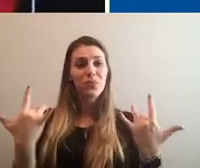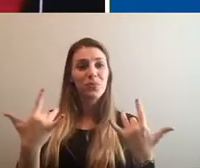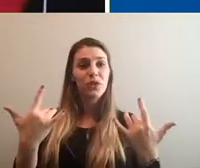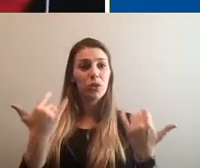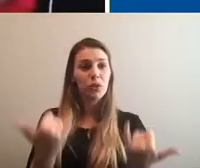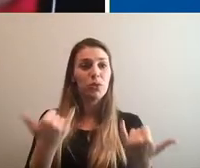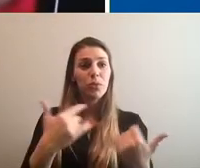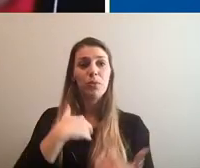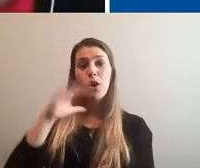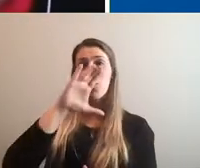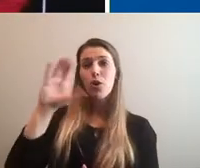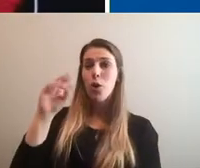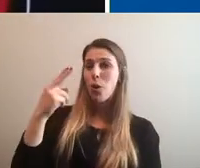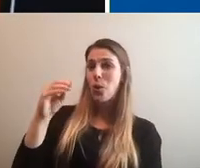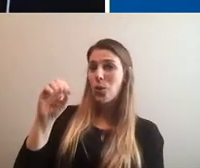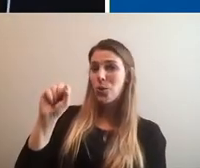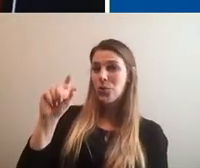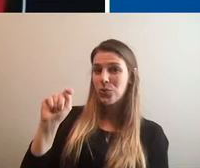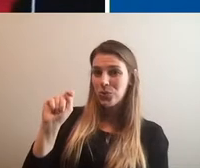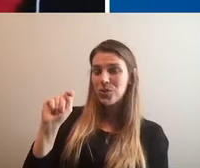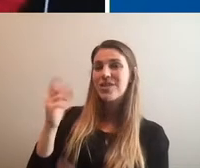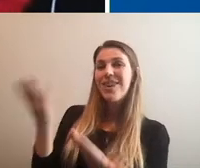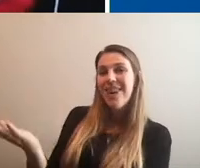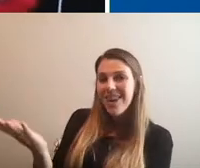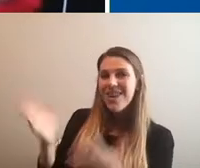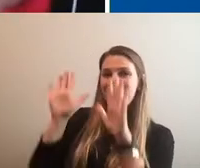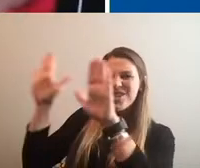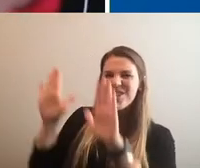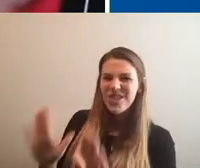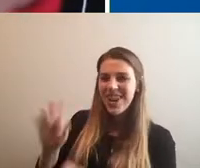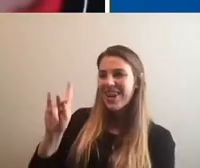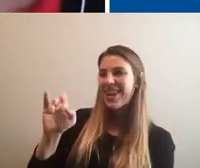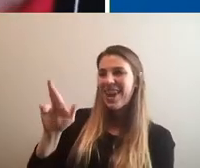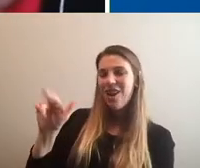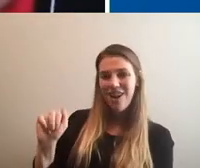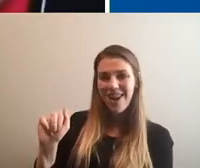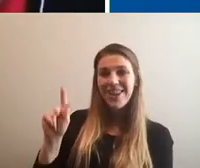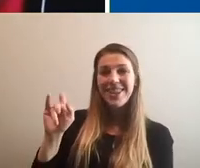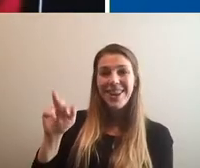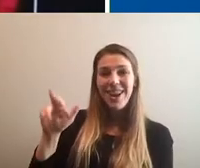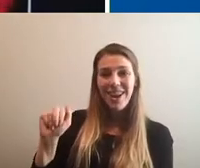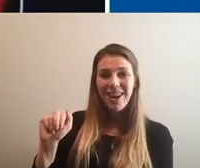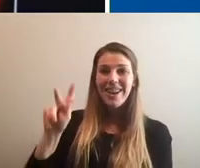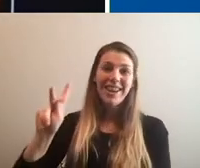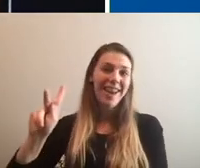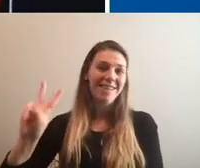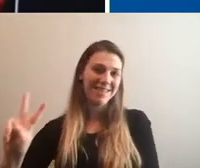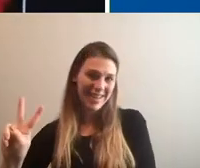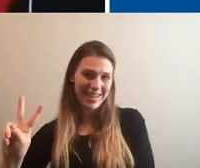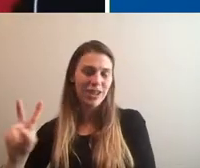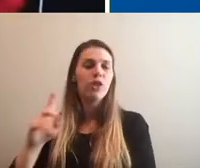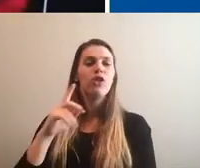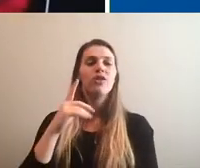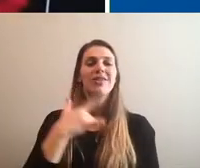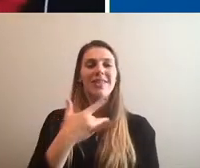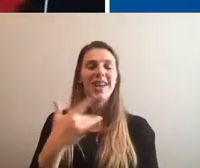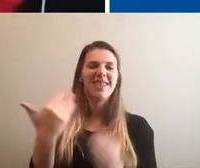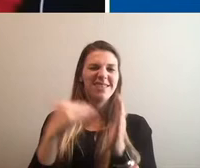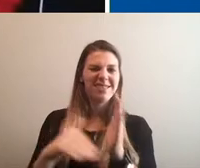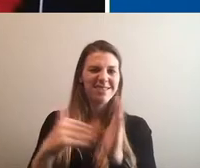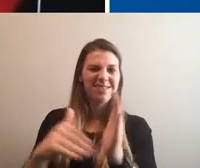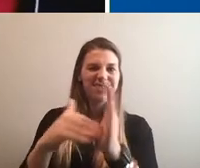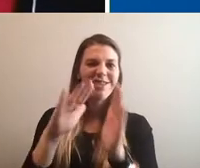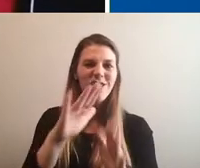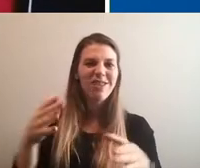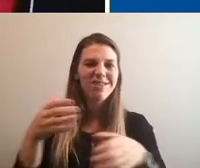my co-host, the inimitable, the extraordinary Kiera Byland. Kiera, or KB, as you'll hear her called often,